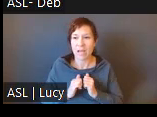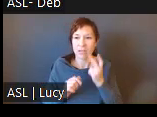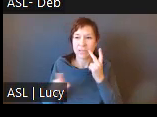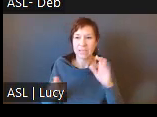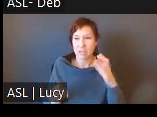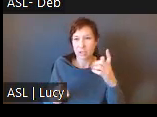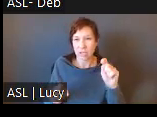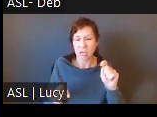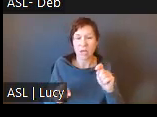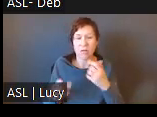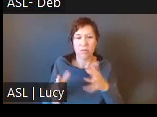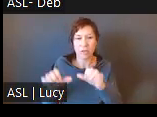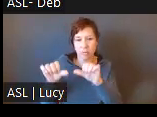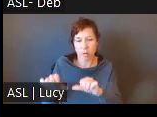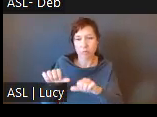chat.